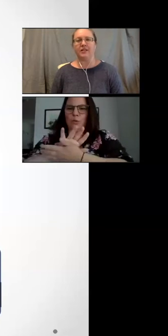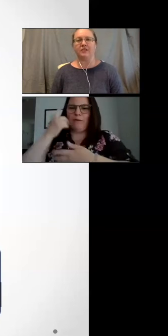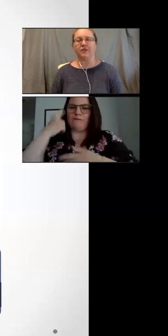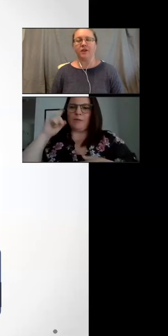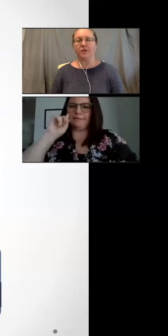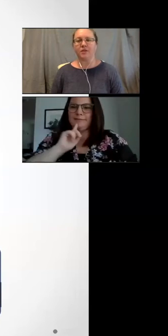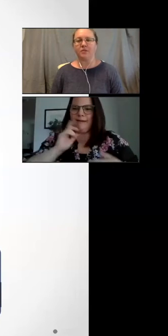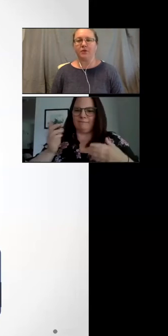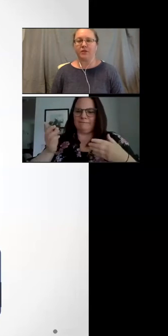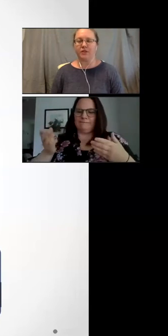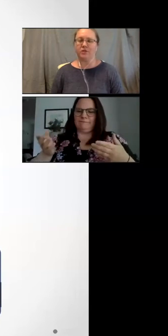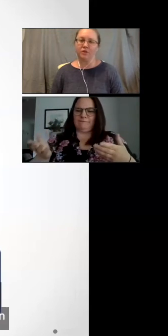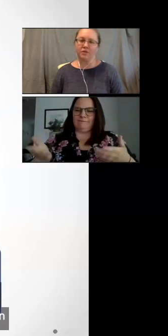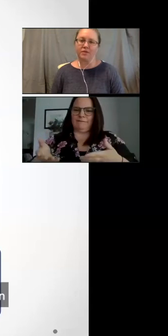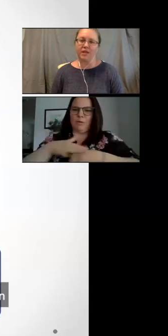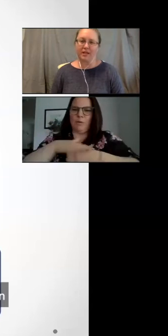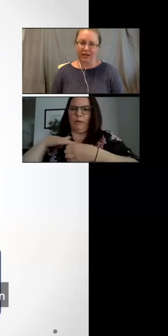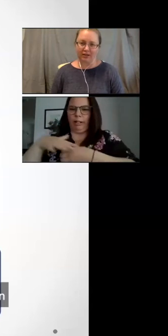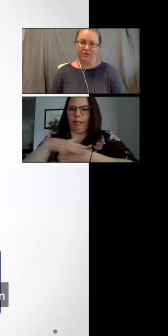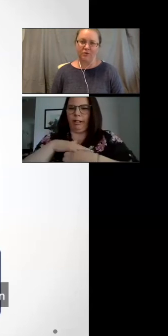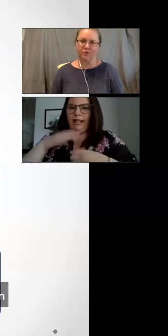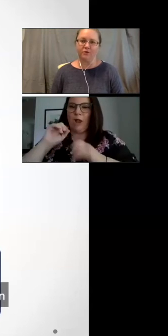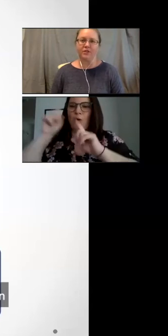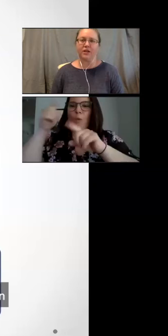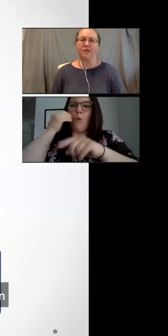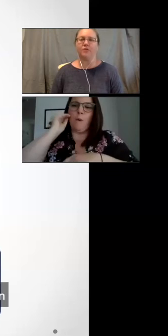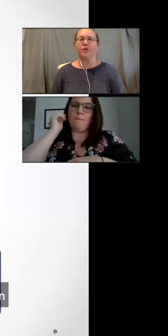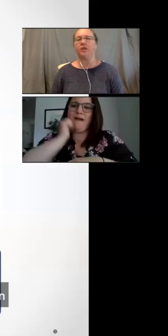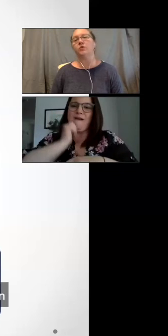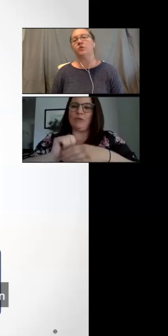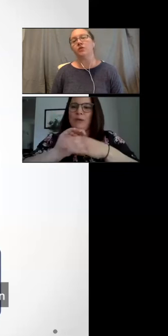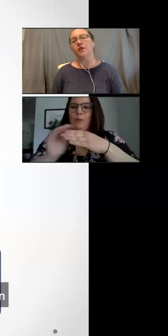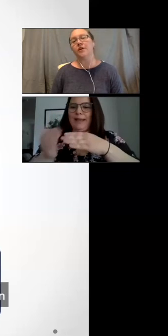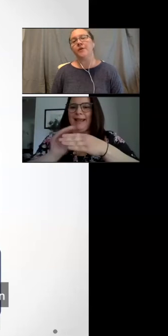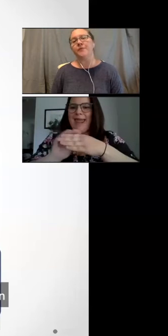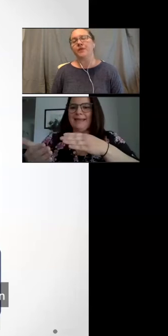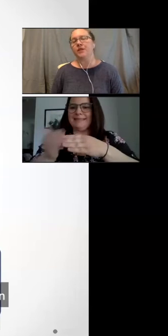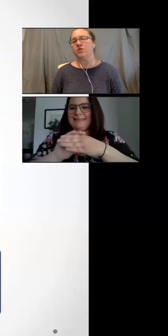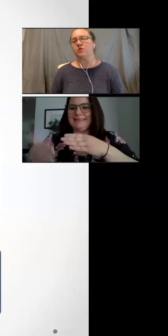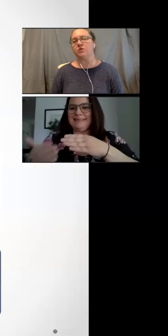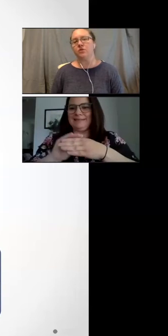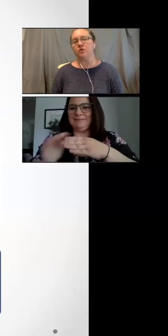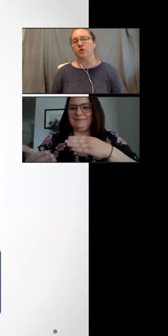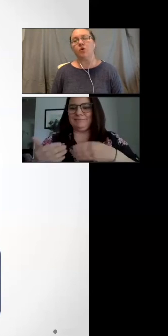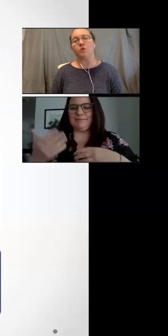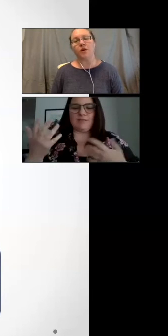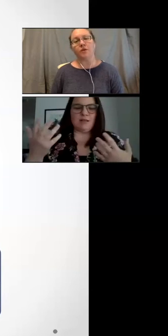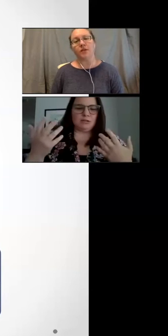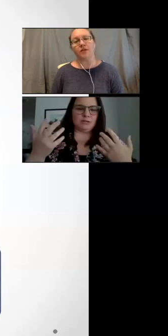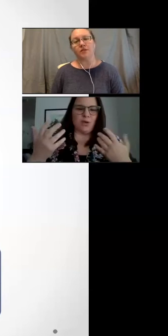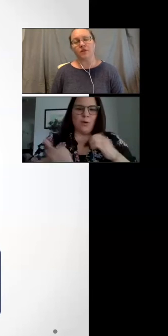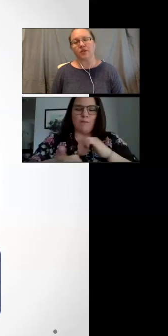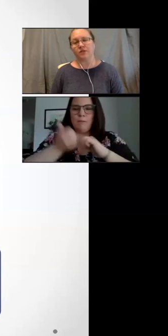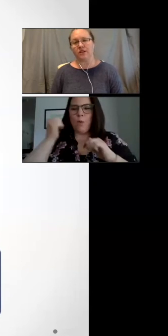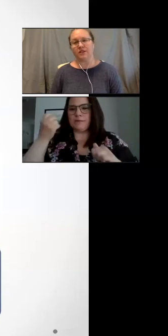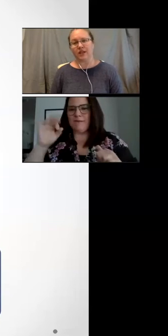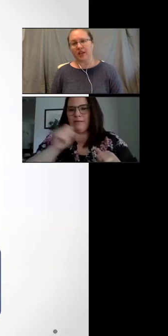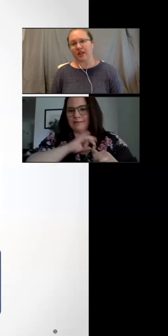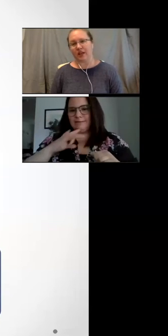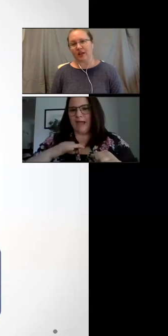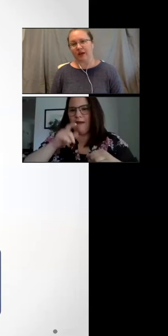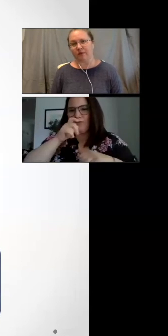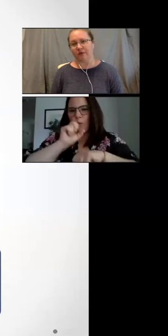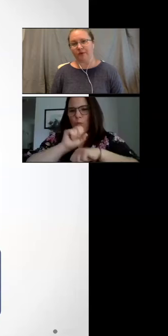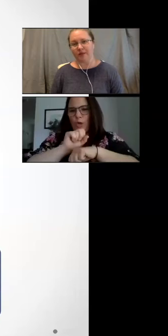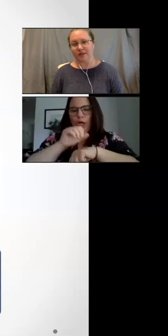an ASL environment, both in the dorms and at the school for the deaf. We are local. Children do go home on the weekends, though. They do not